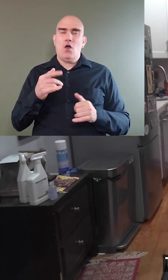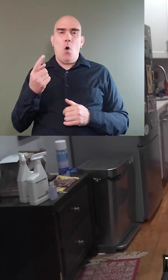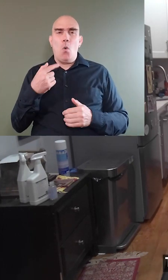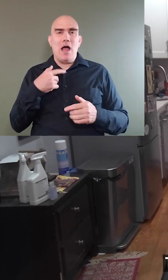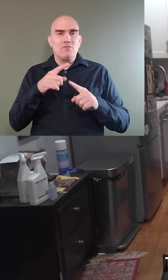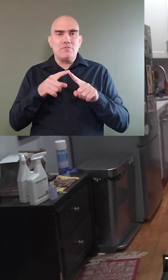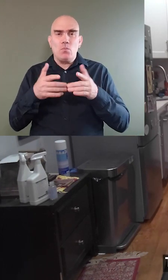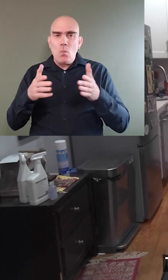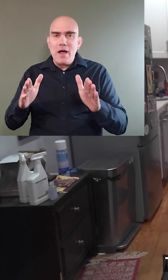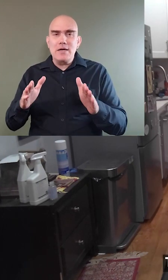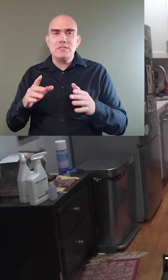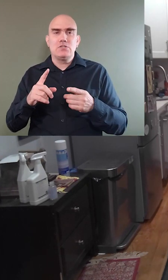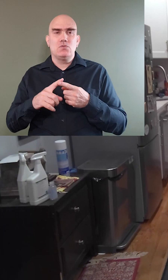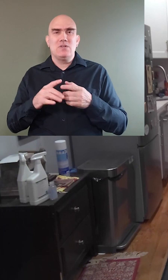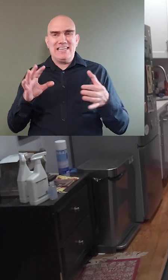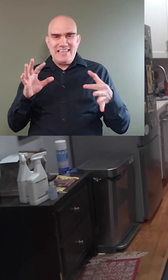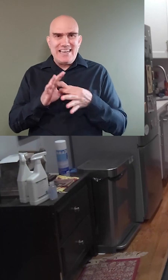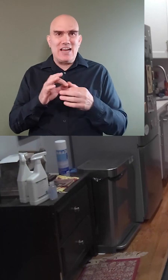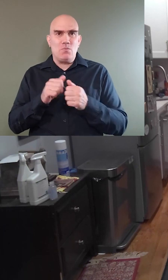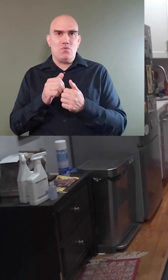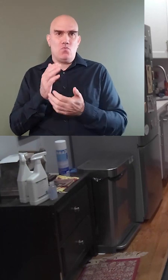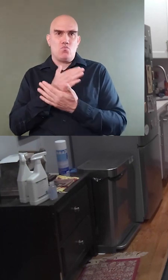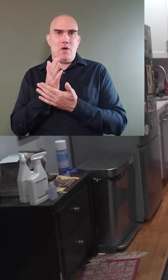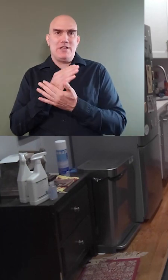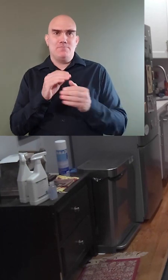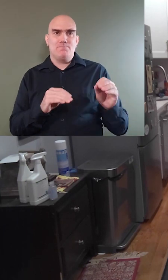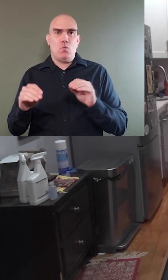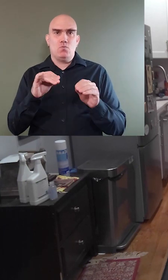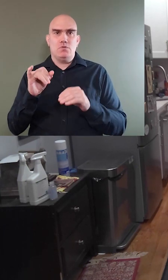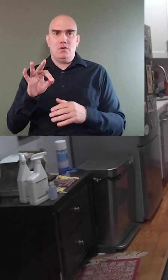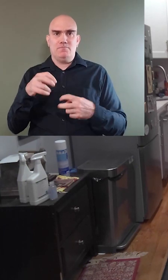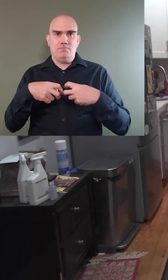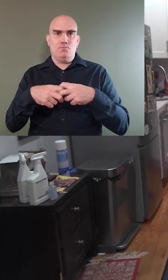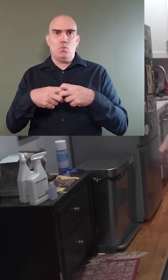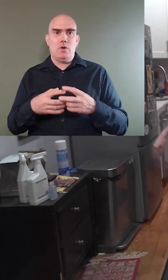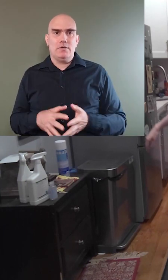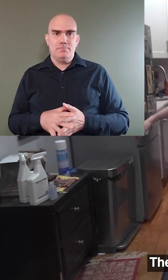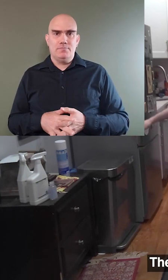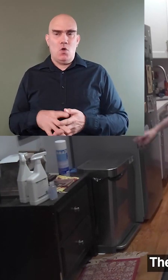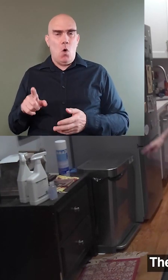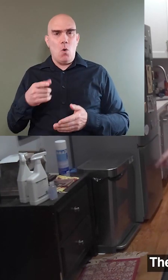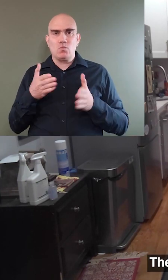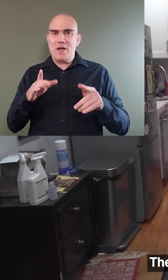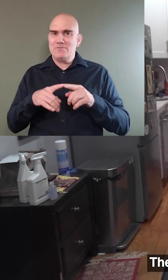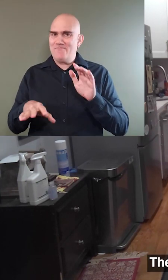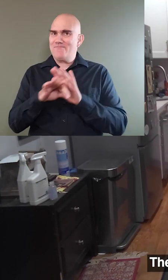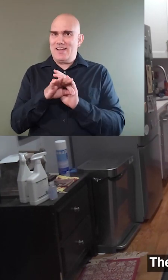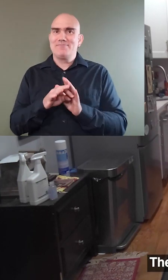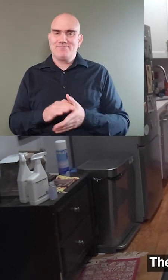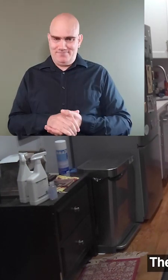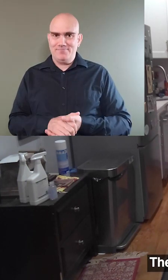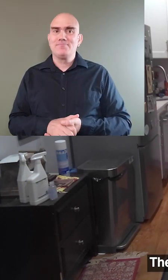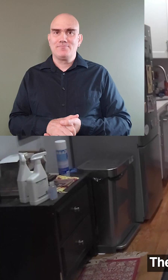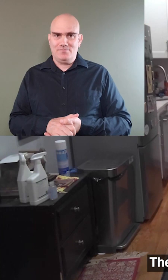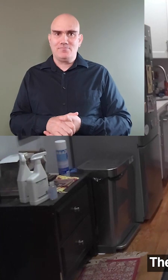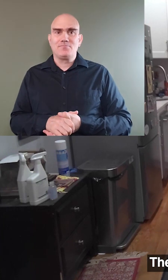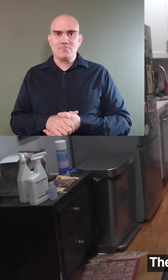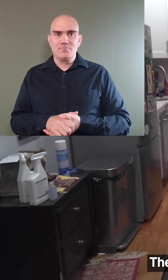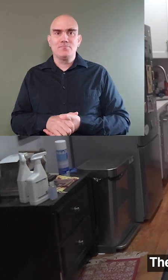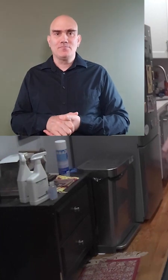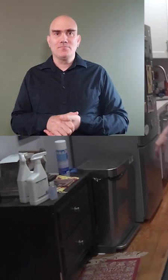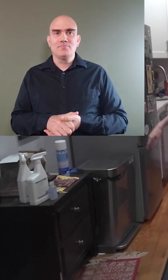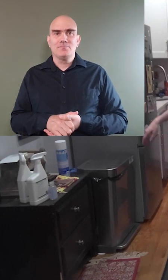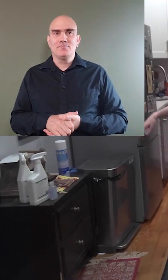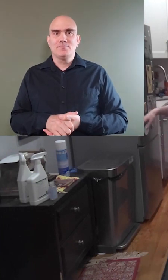still always ways to connect with the range of motion of a joint. There's always ways to find